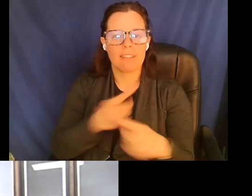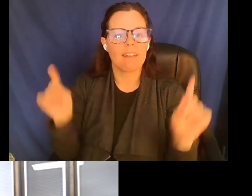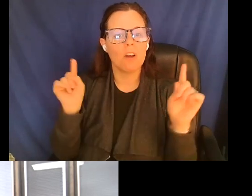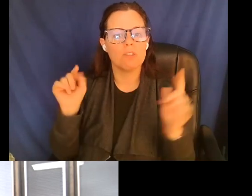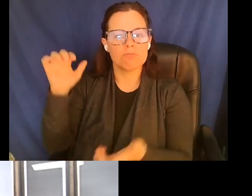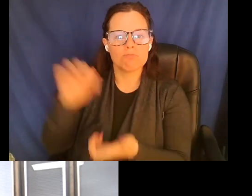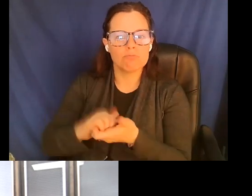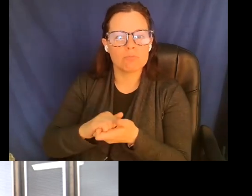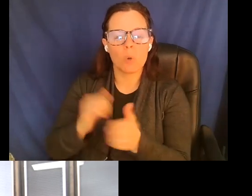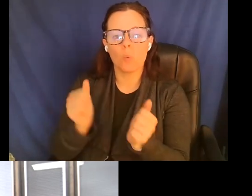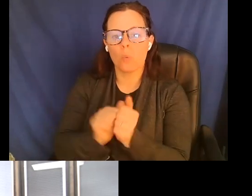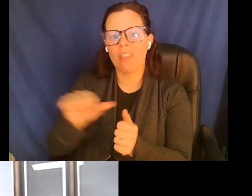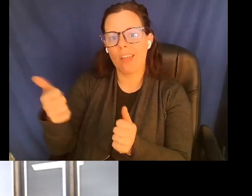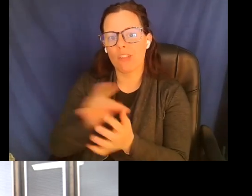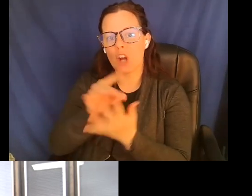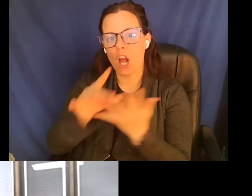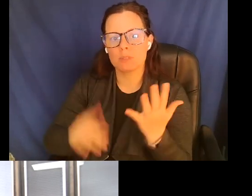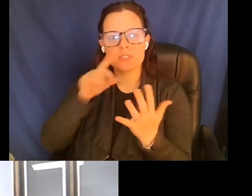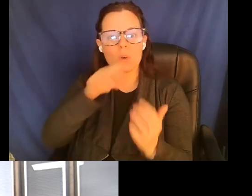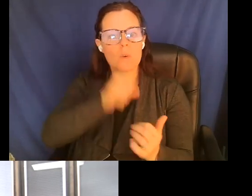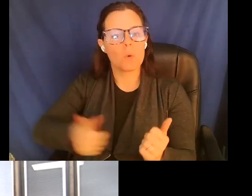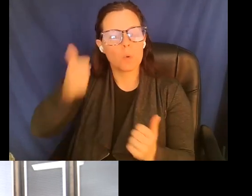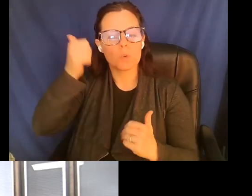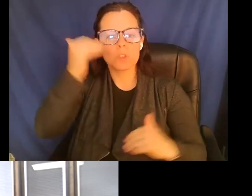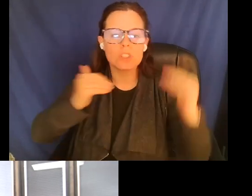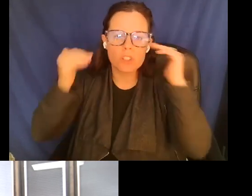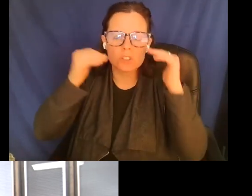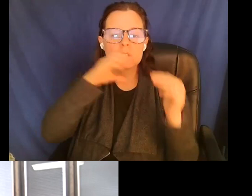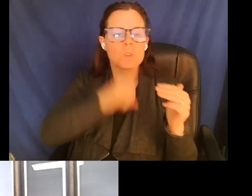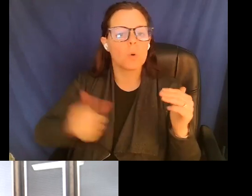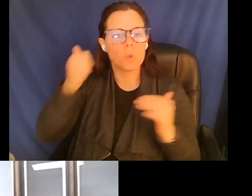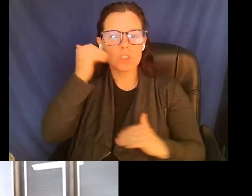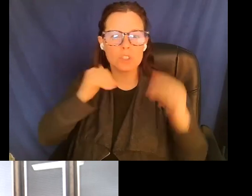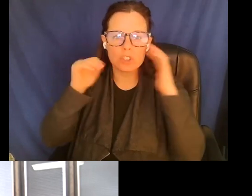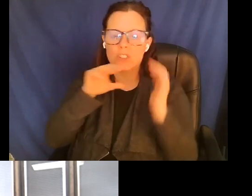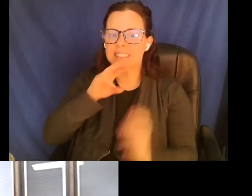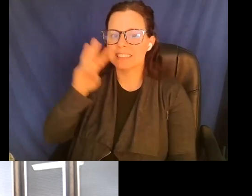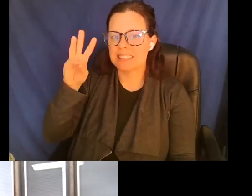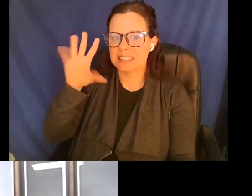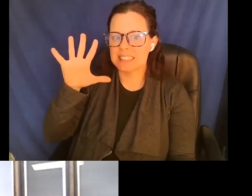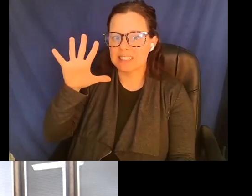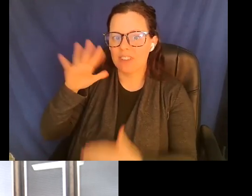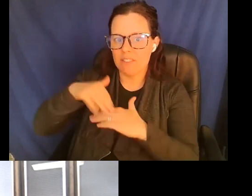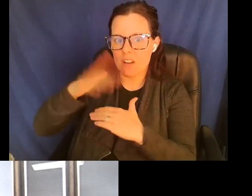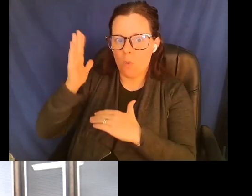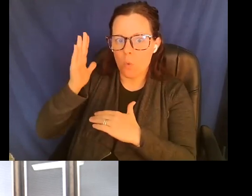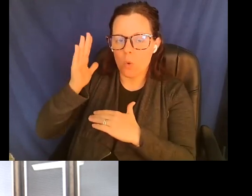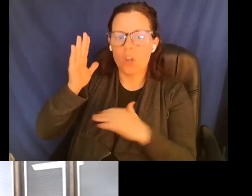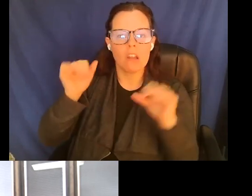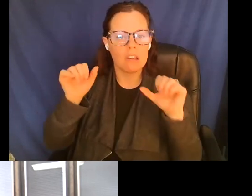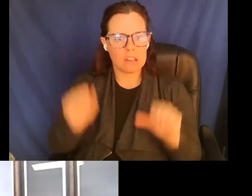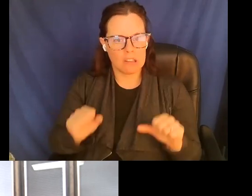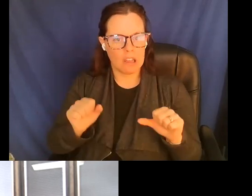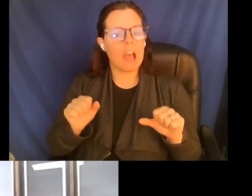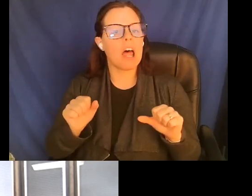with Alternatives for the Older Adults so that older adults 65 and older can make